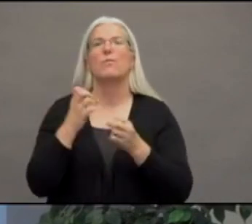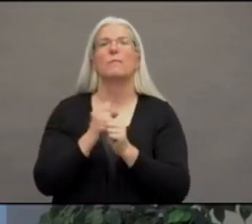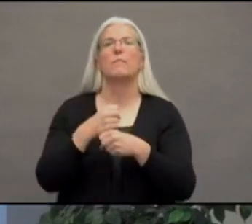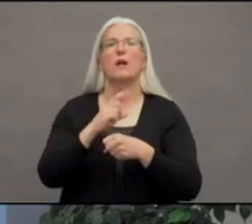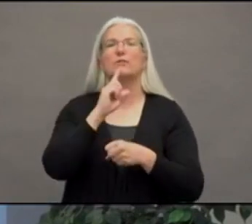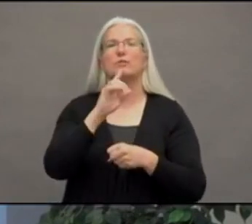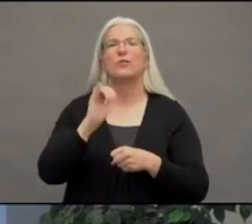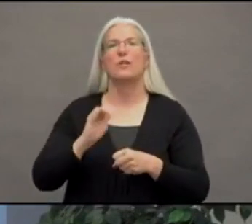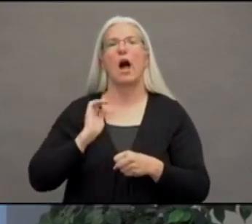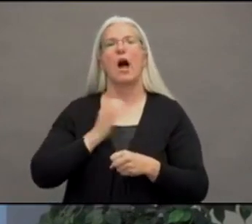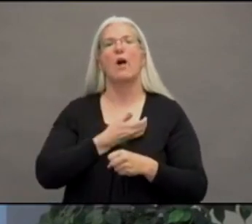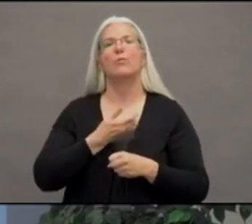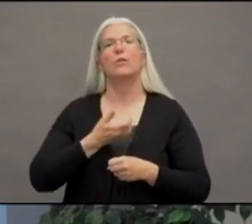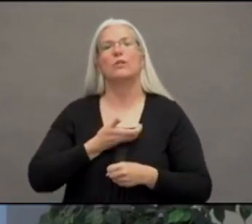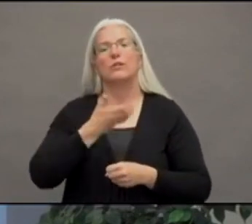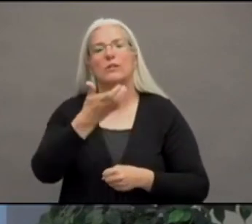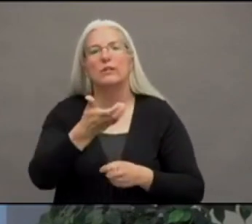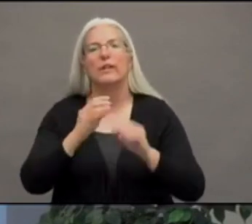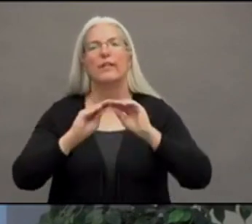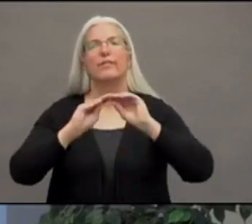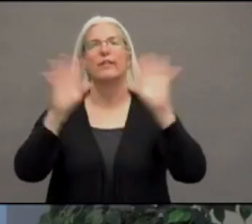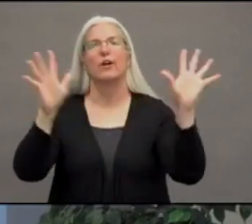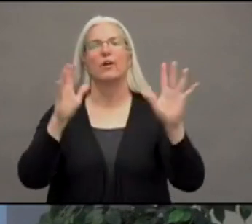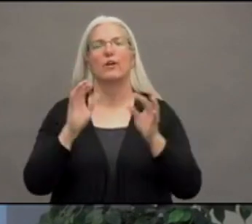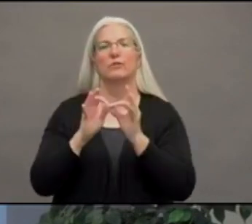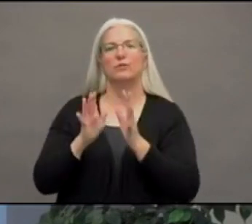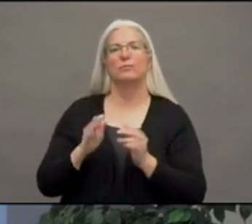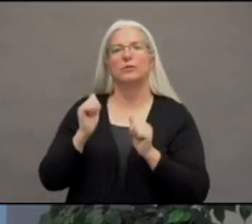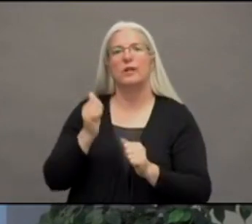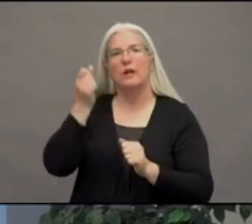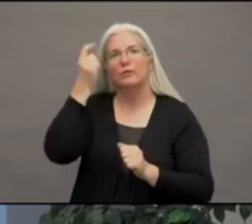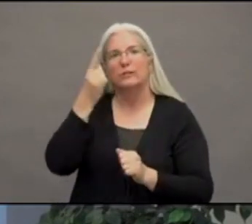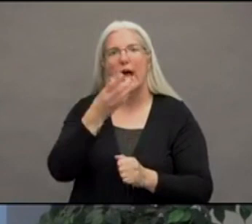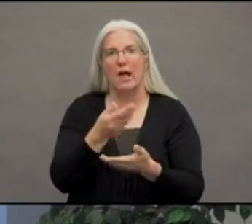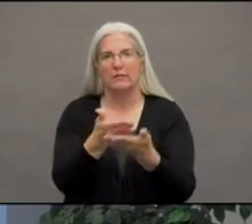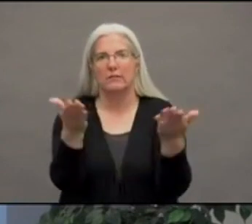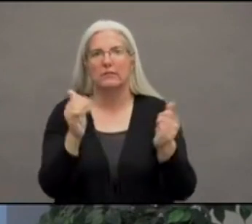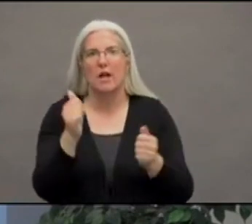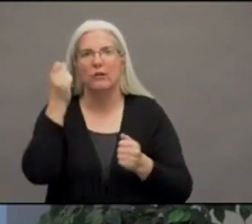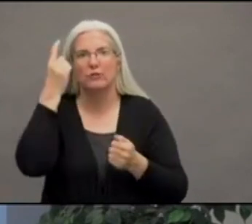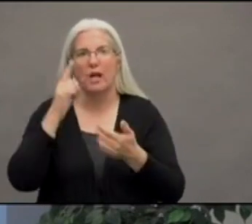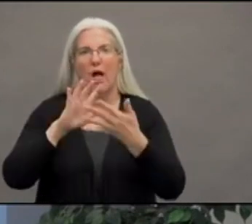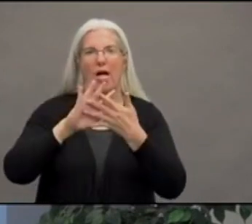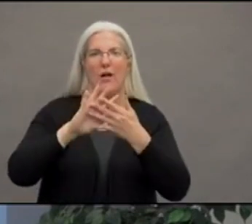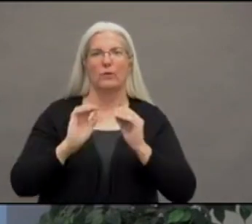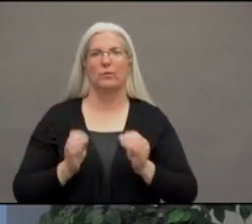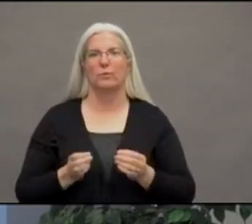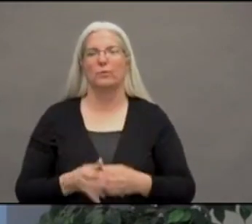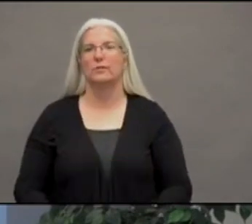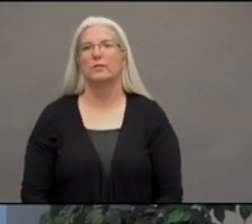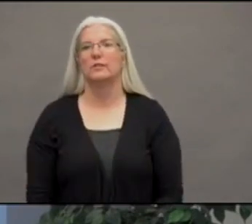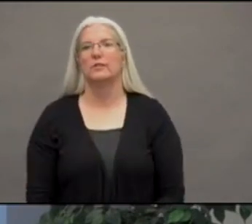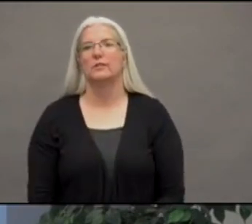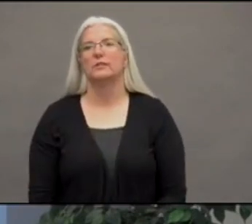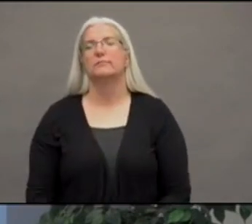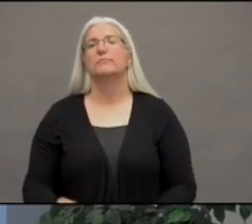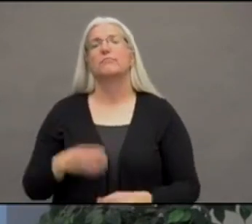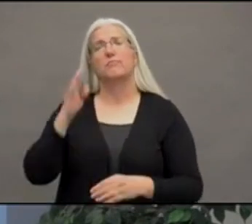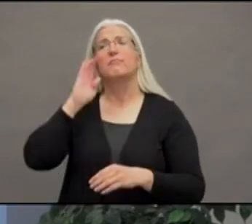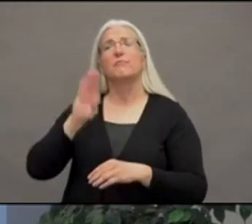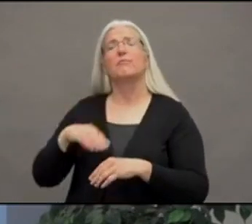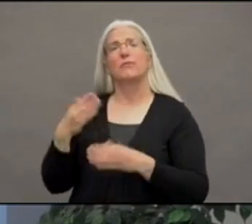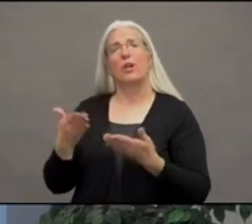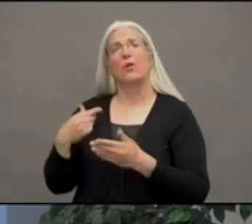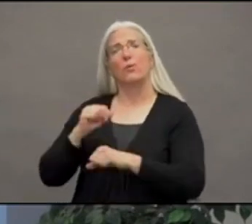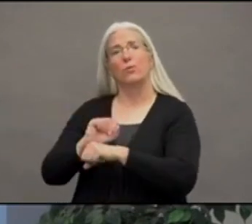Language interpreters can understand what we are saying. But we do wear these all day long when we are in the Emergency